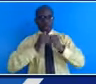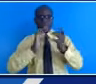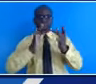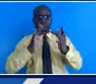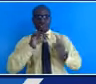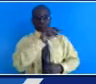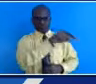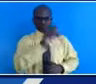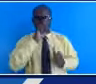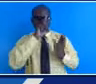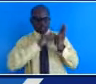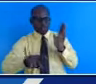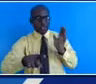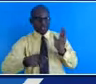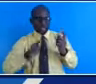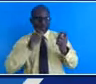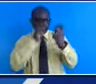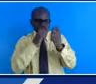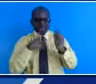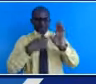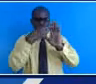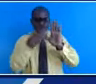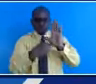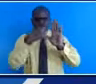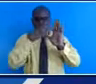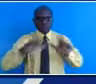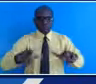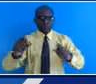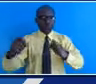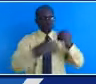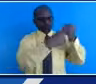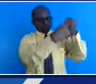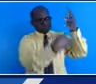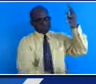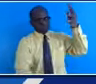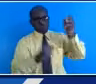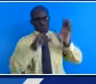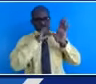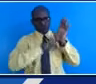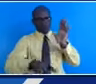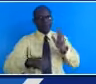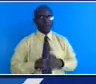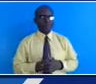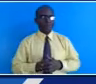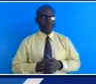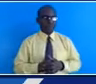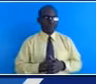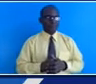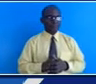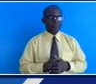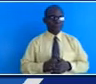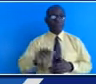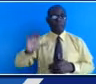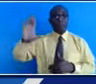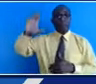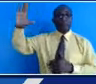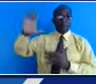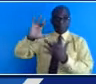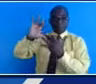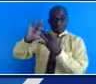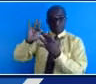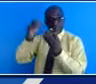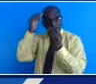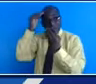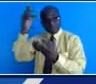submit your contact information through a form to New York State, indicating that you have read the guidance and you